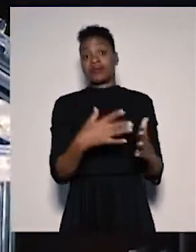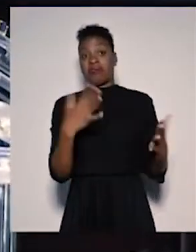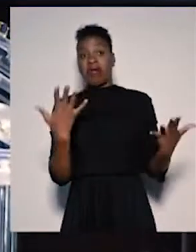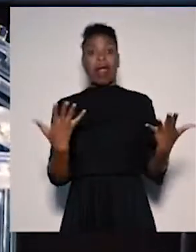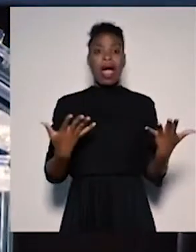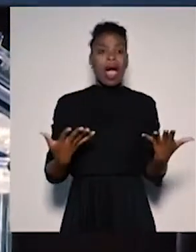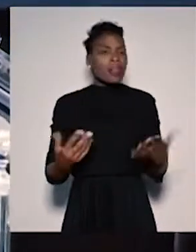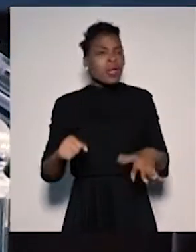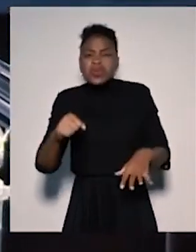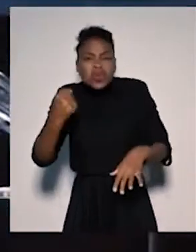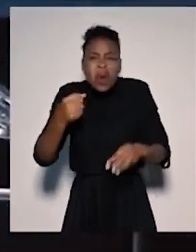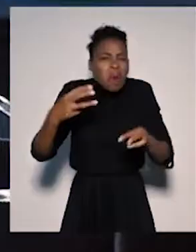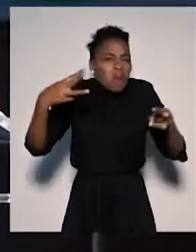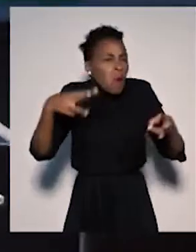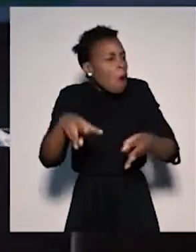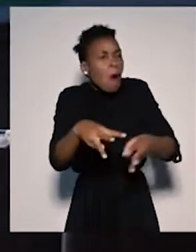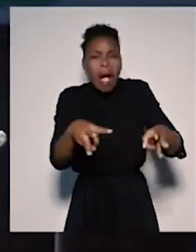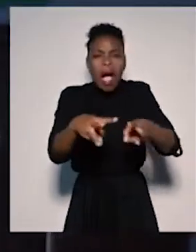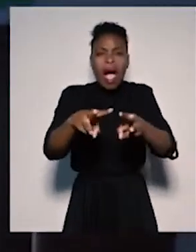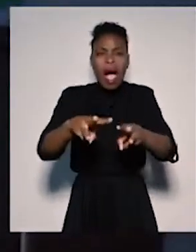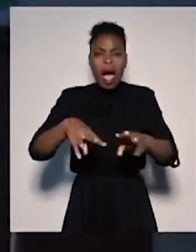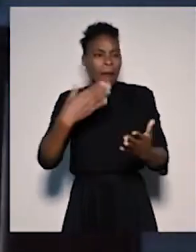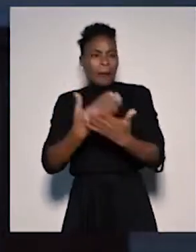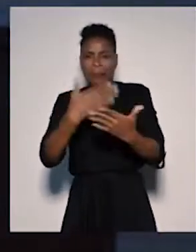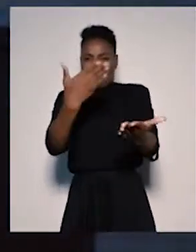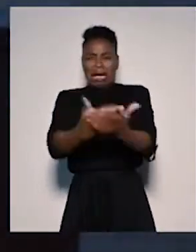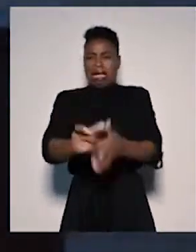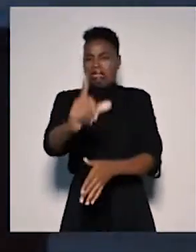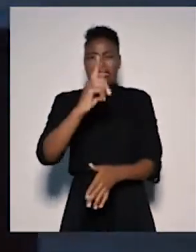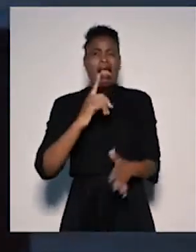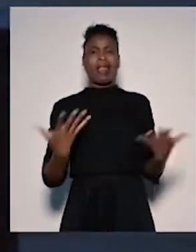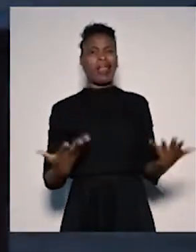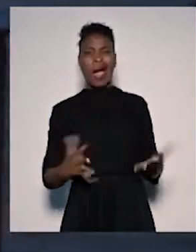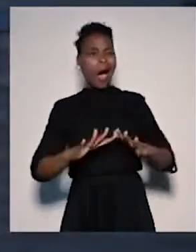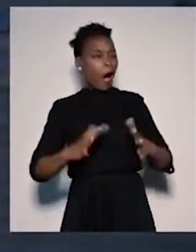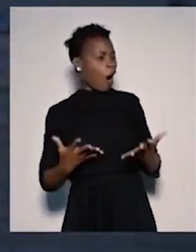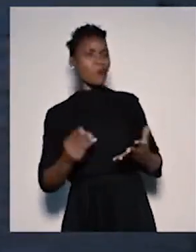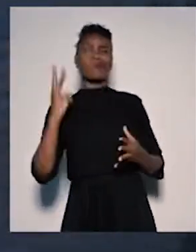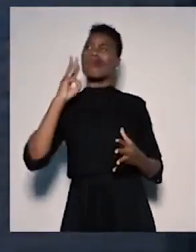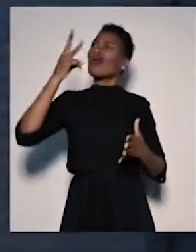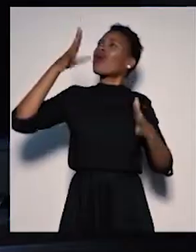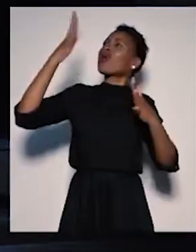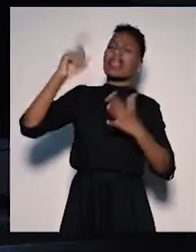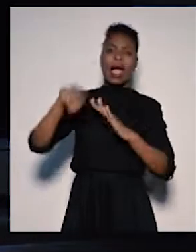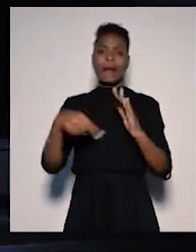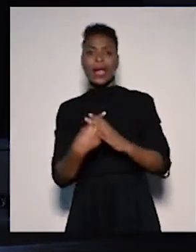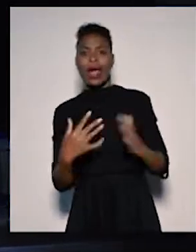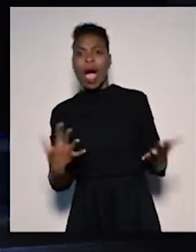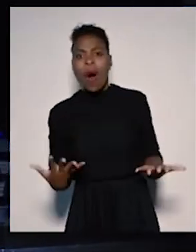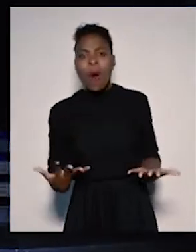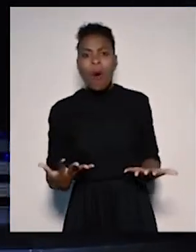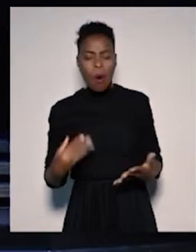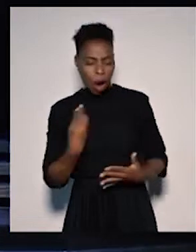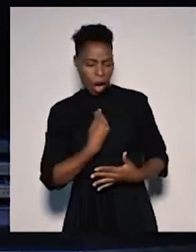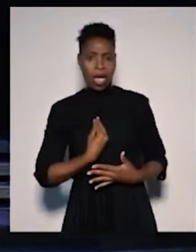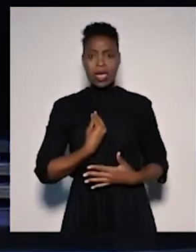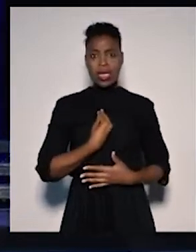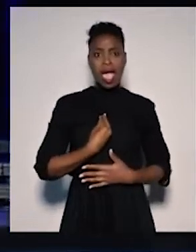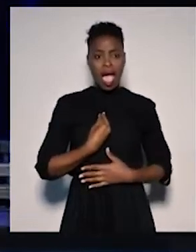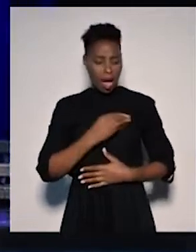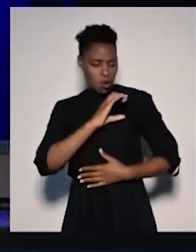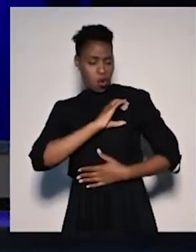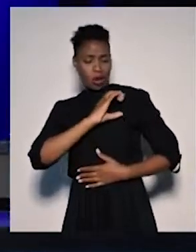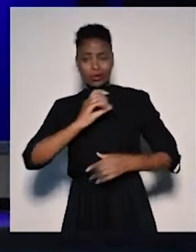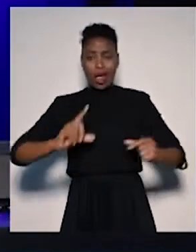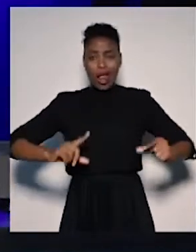So there was no way people could tell how to determine God's will. So a lot of us in our young